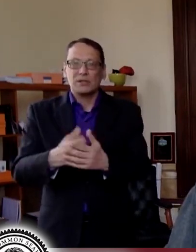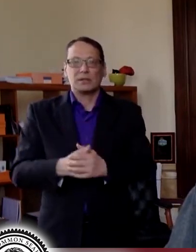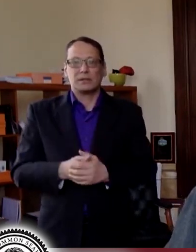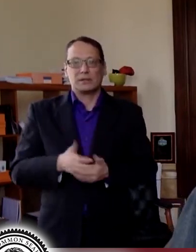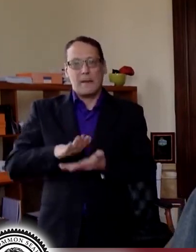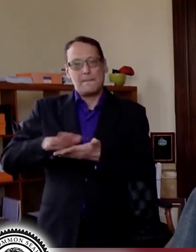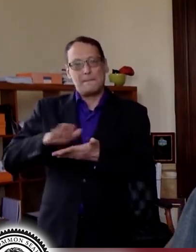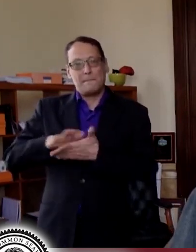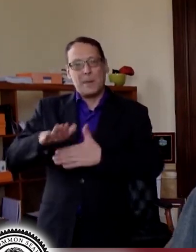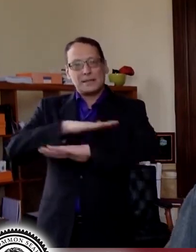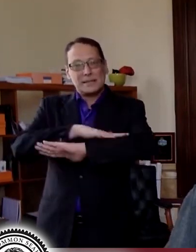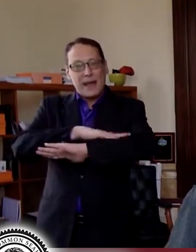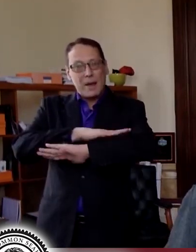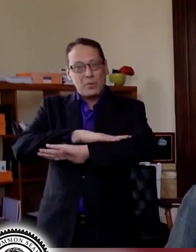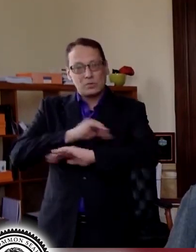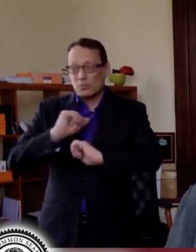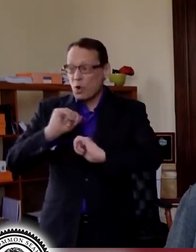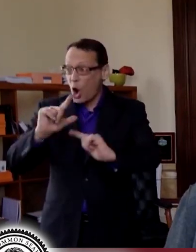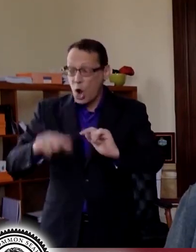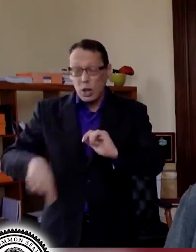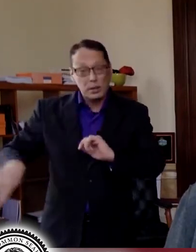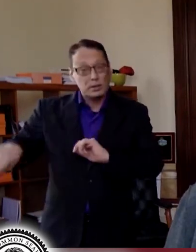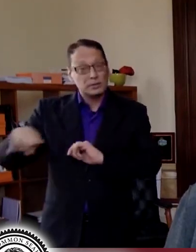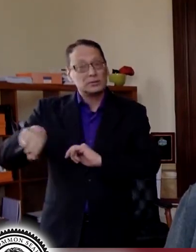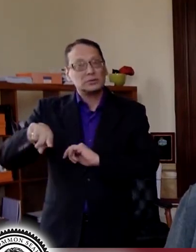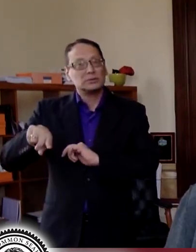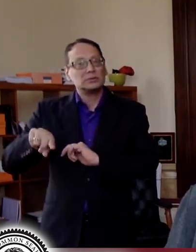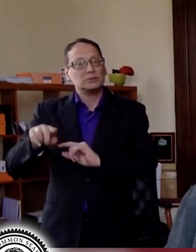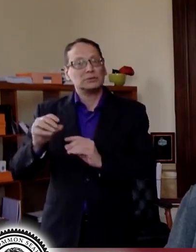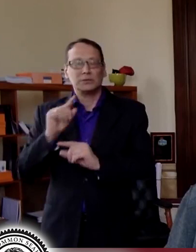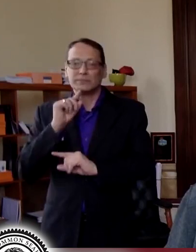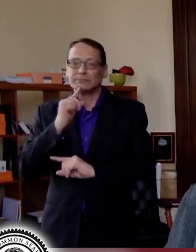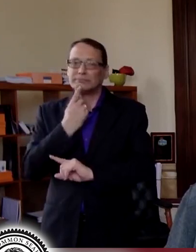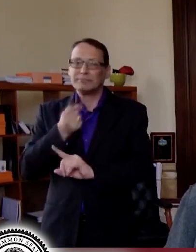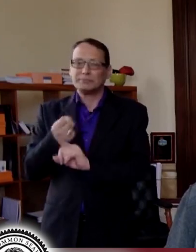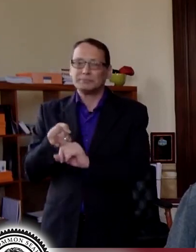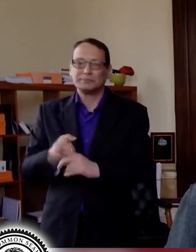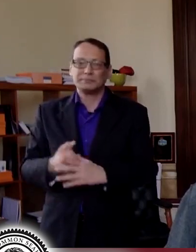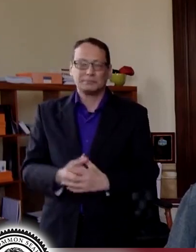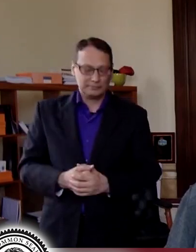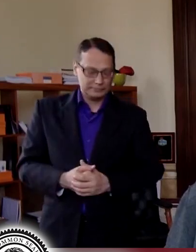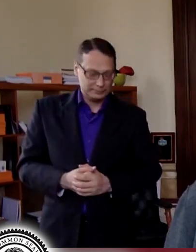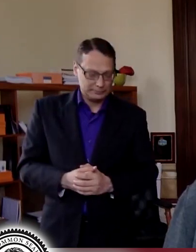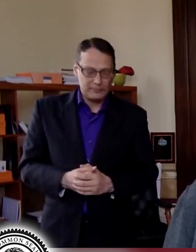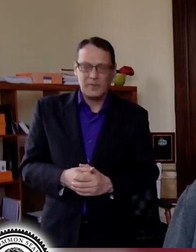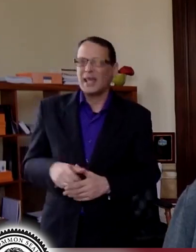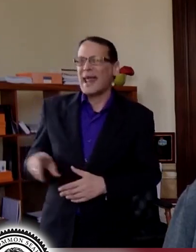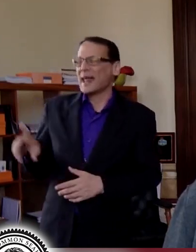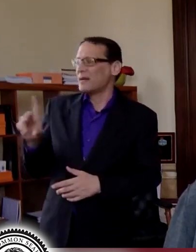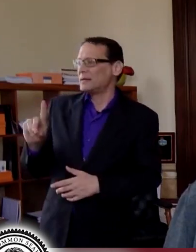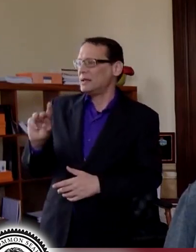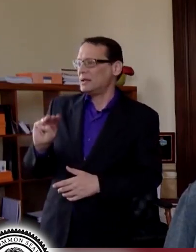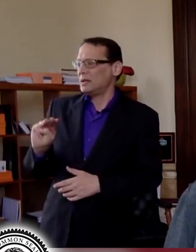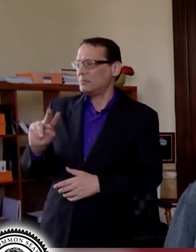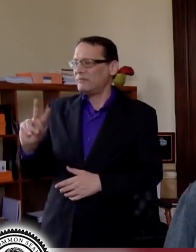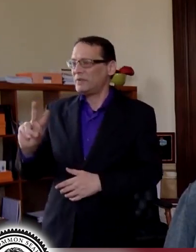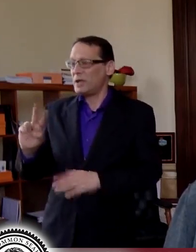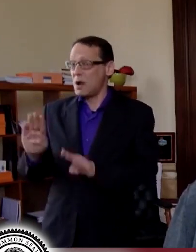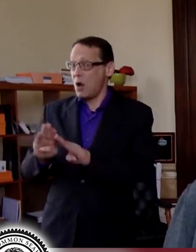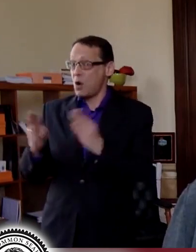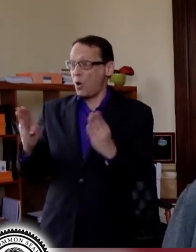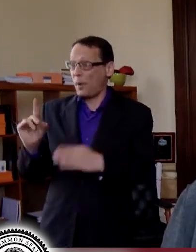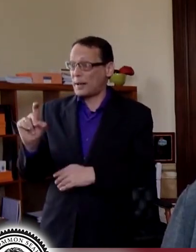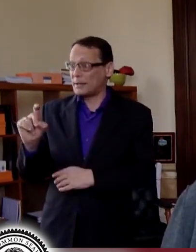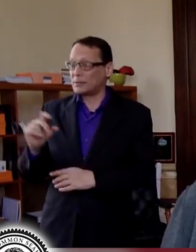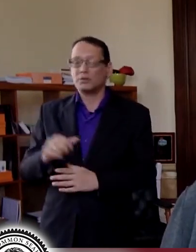bus tables, and all of those folks are so severely impacted. Is the DMV at City Hall currently open?